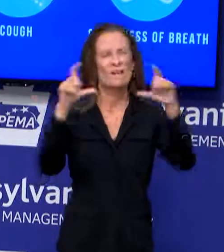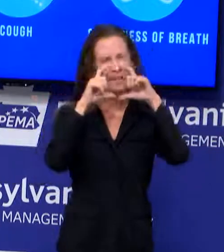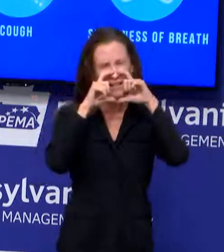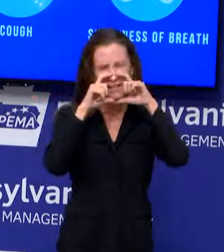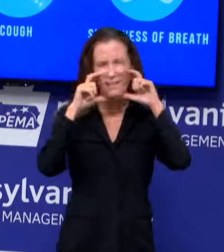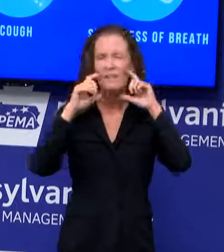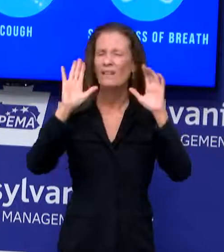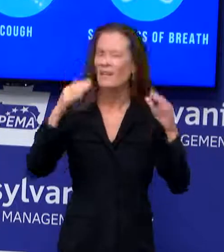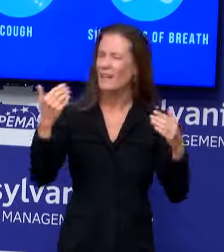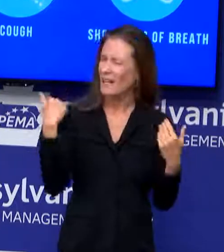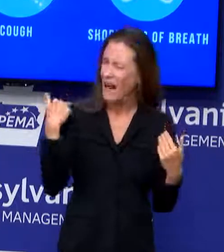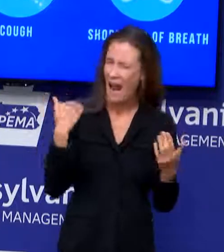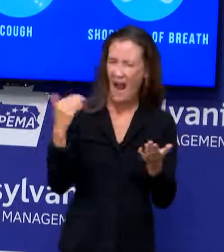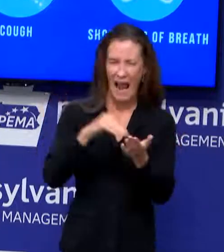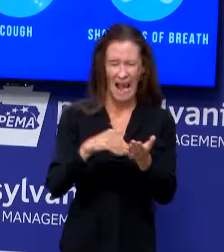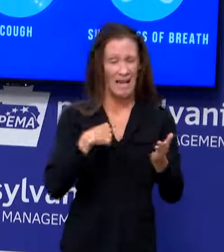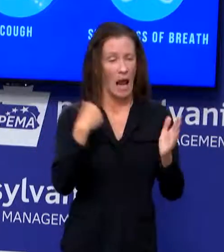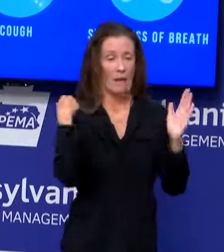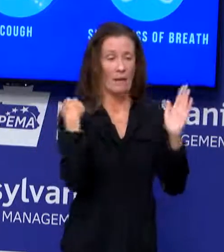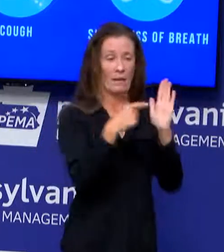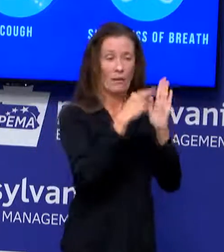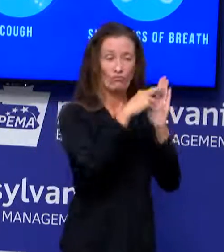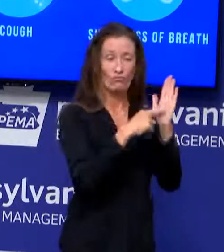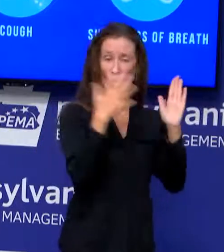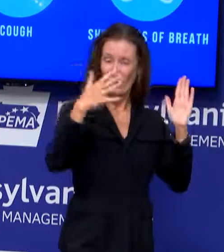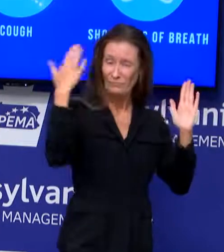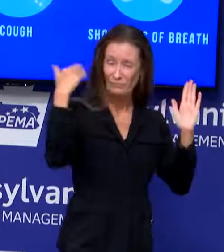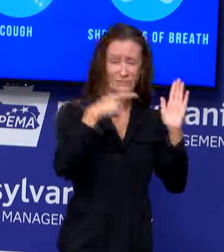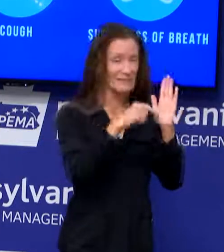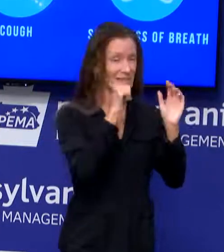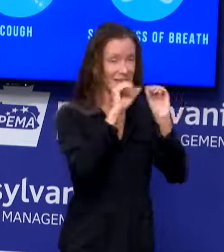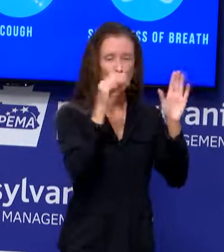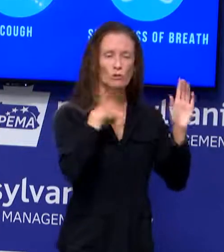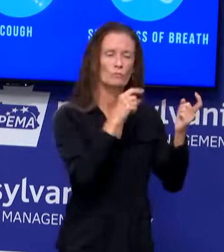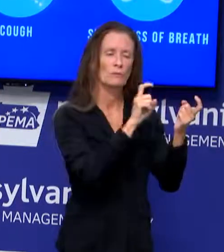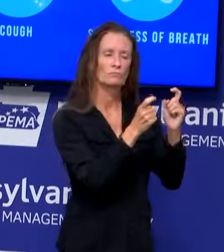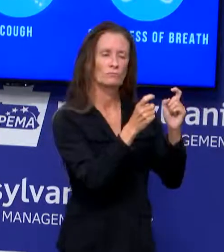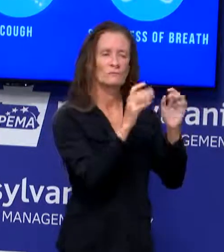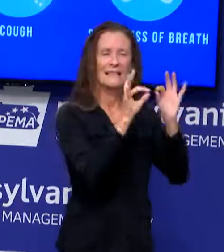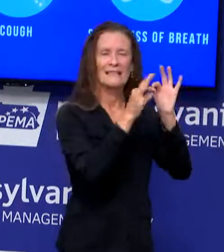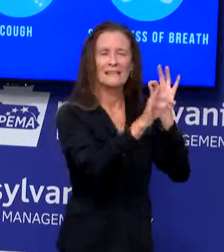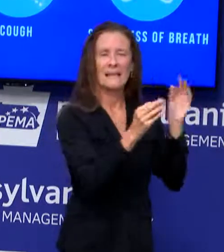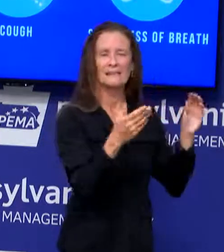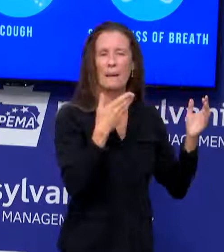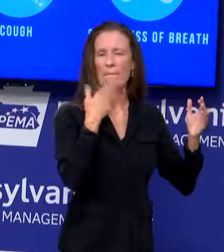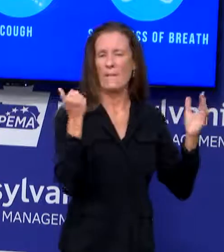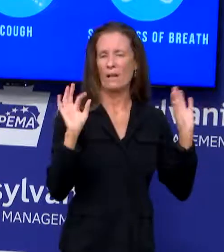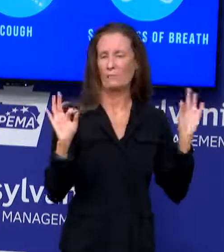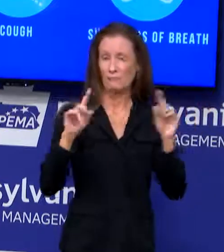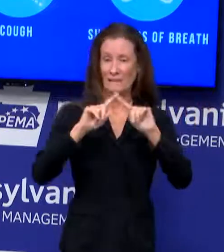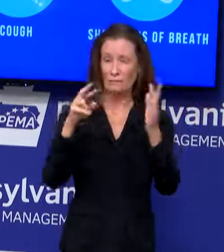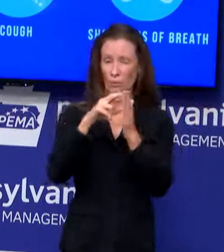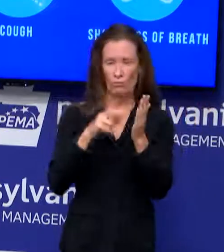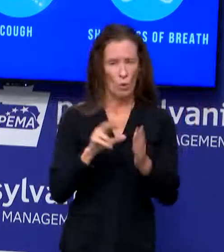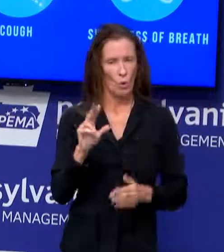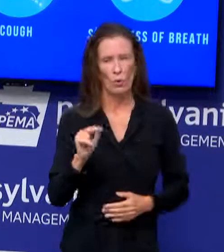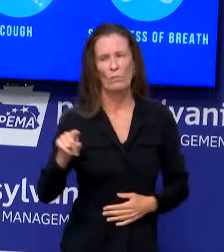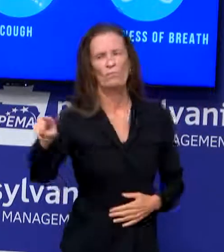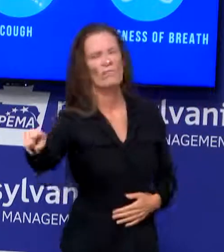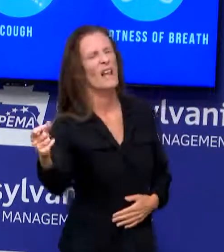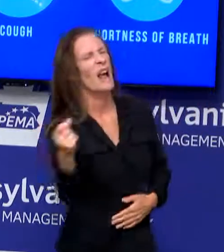we clarified it. Yes? Going back to the app now. Yeah. You said it would not be